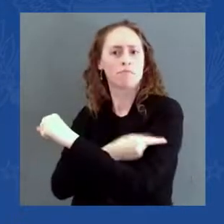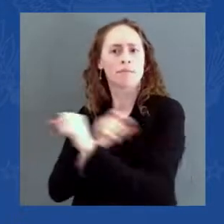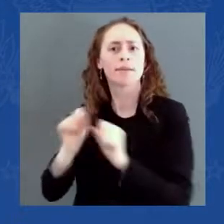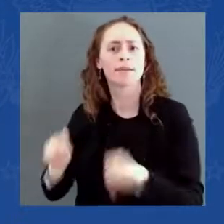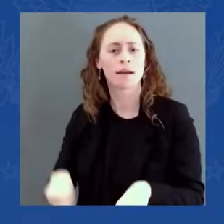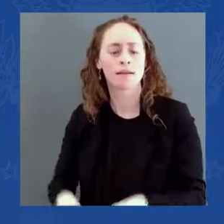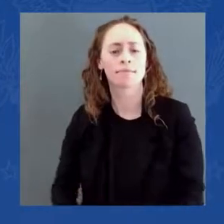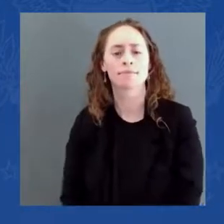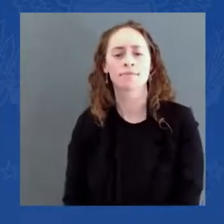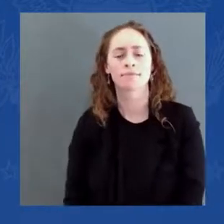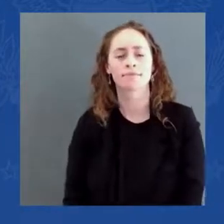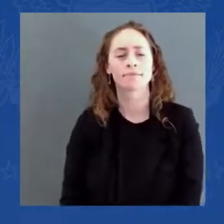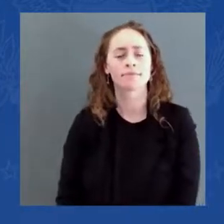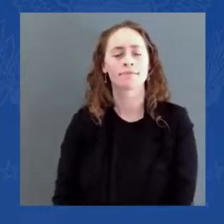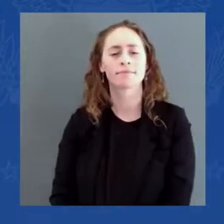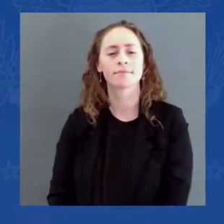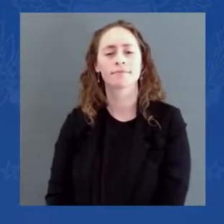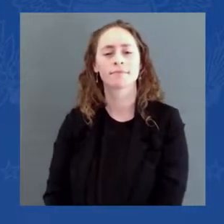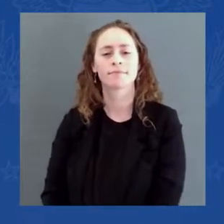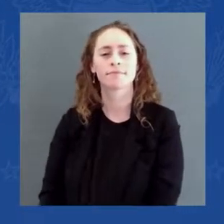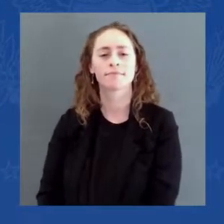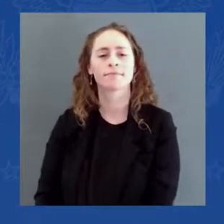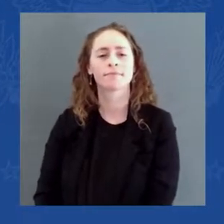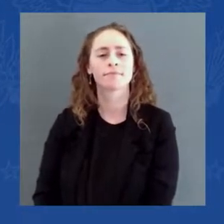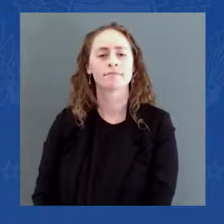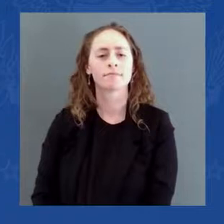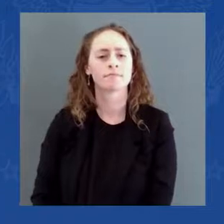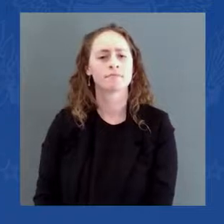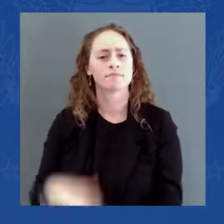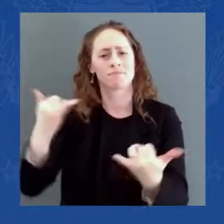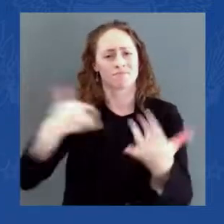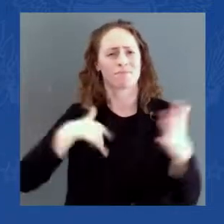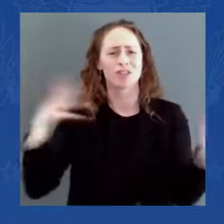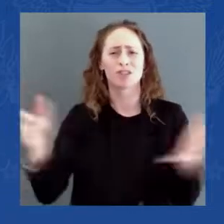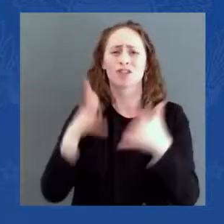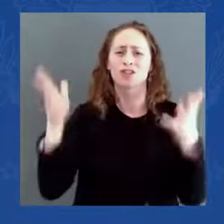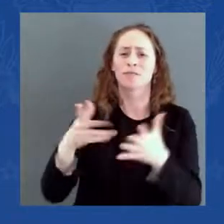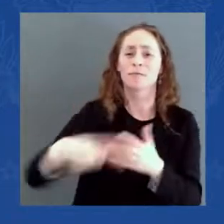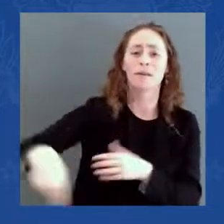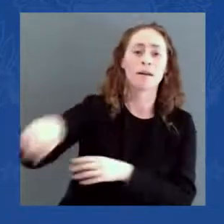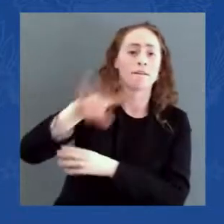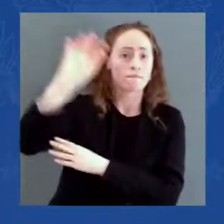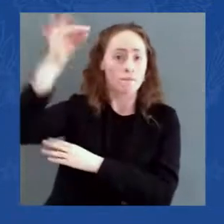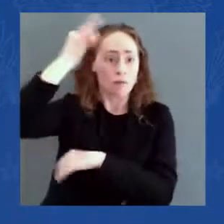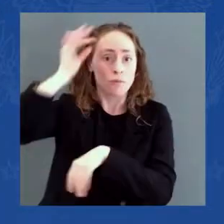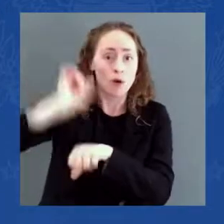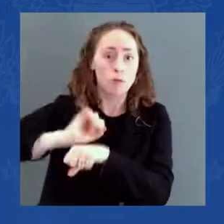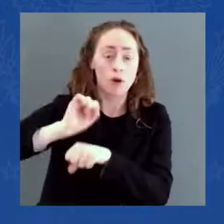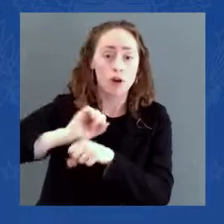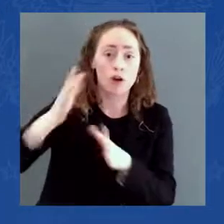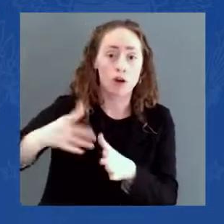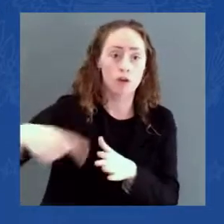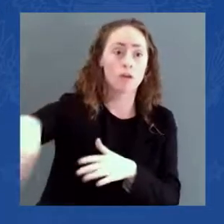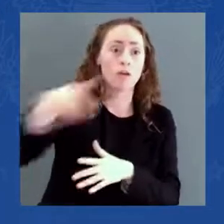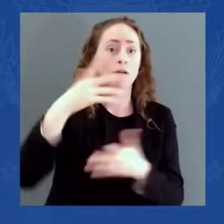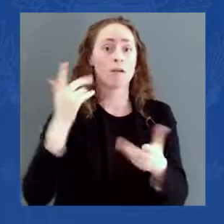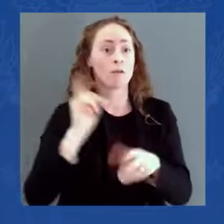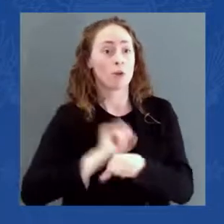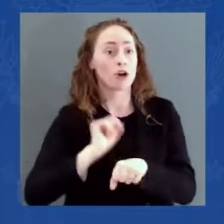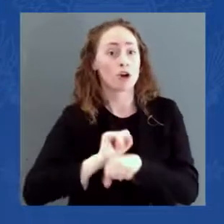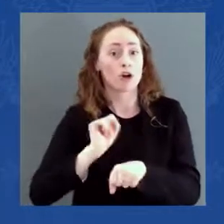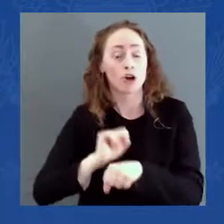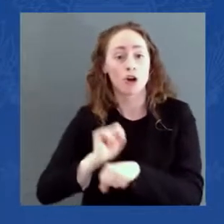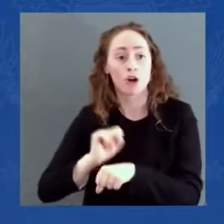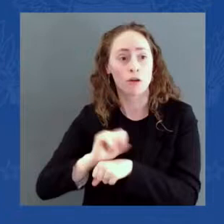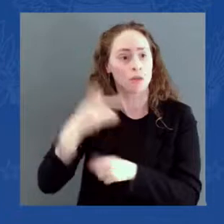employee who goes to get their booster. If the only time they can get it, the booster where they are, if it's at such and such a day in the middle of the